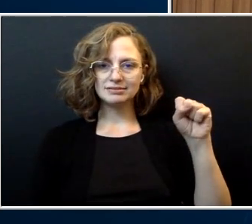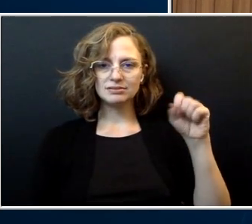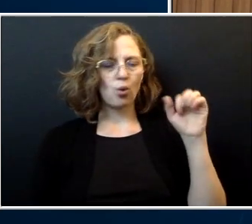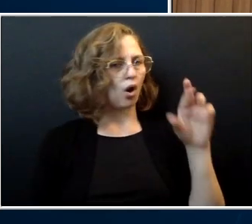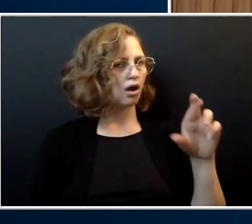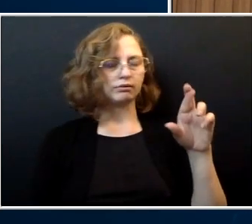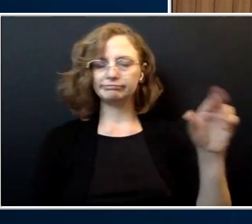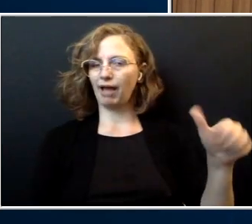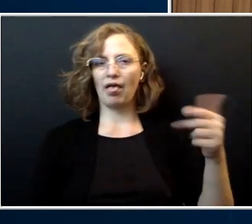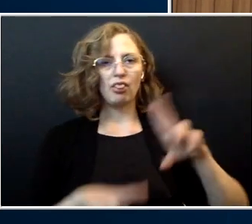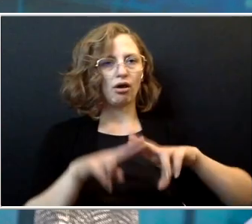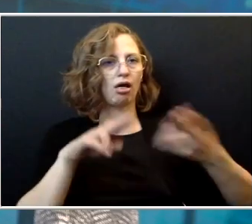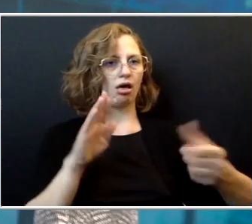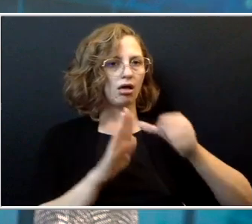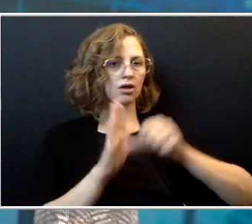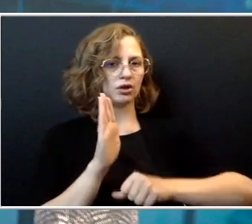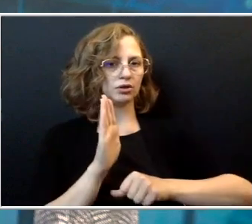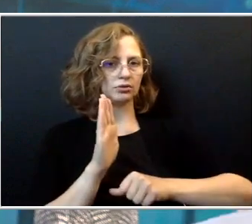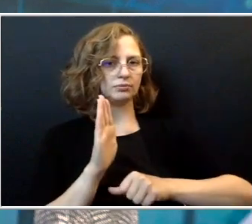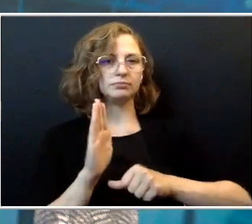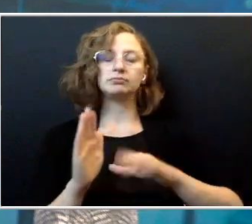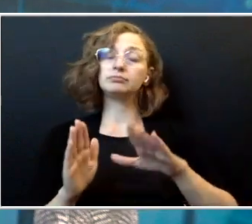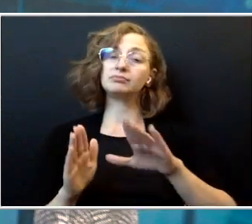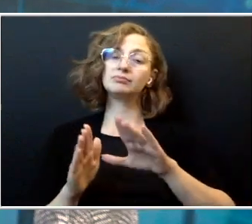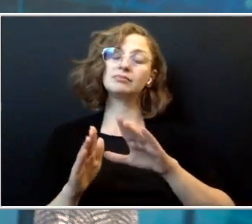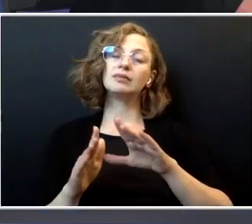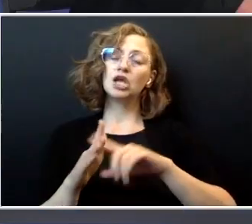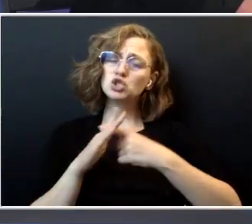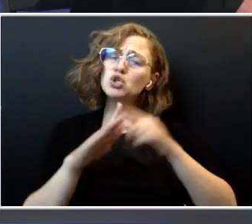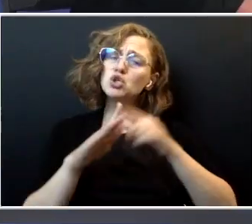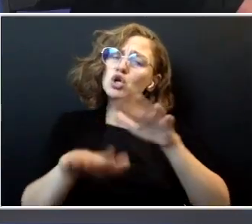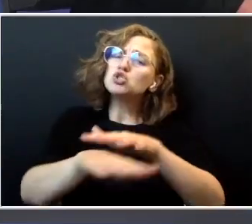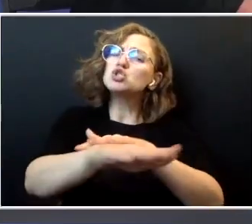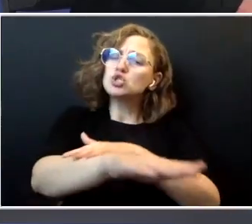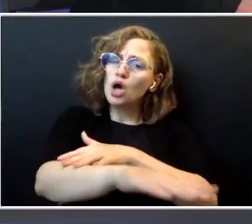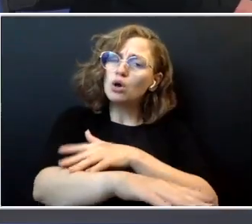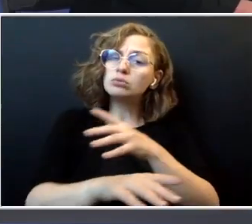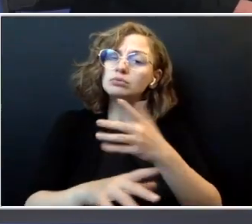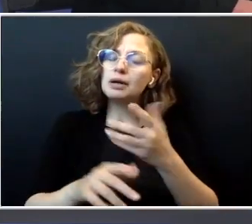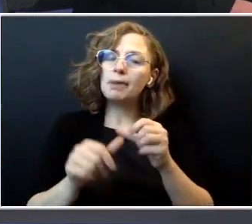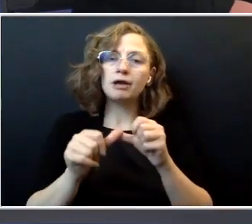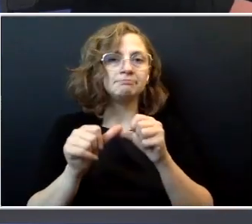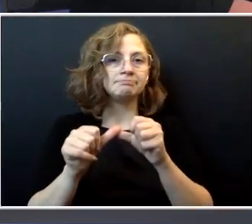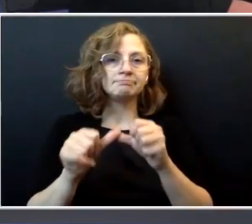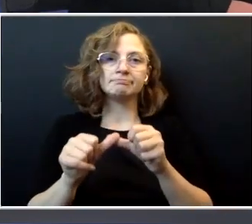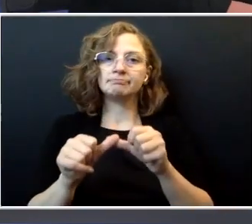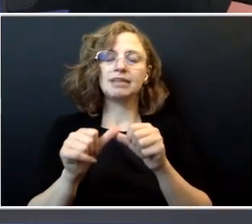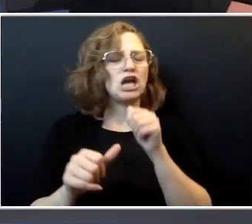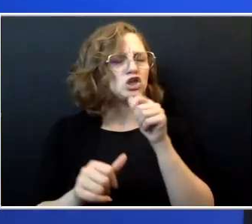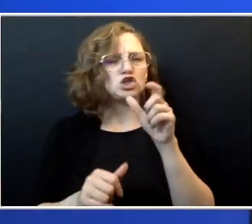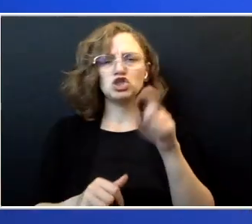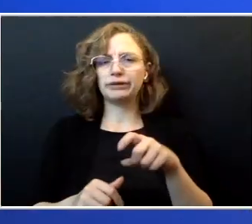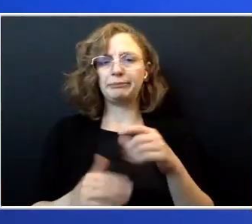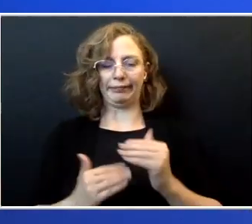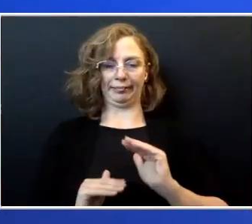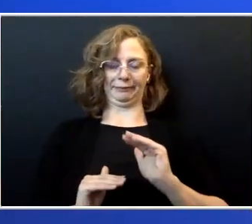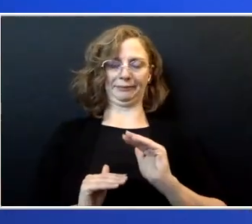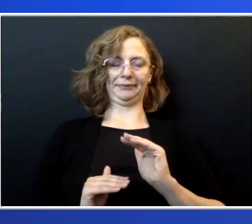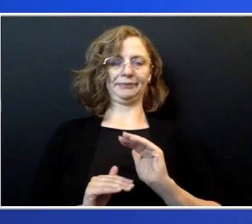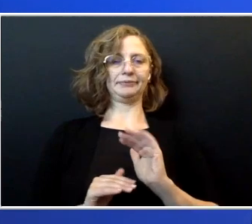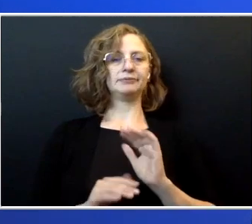don't not do it. You just have to continue to do it. Yeah. That should not limit you, really. Yeah, it's interesting. I think